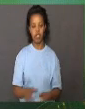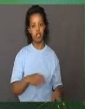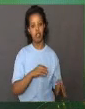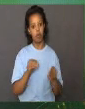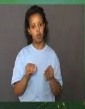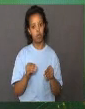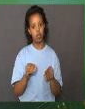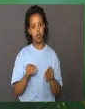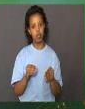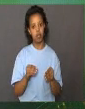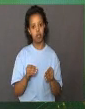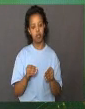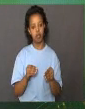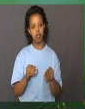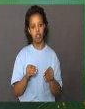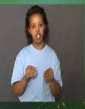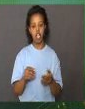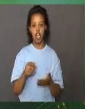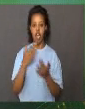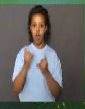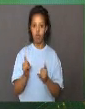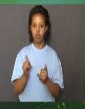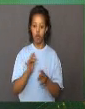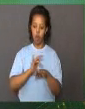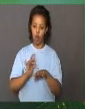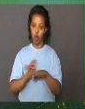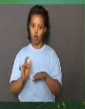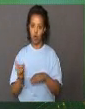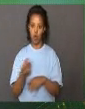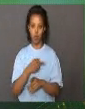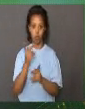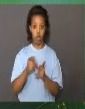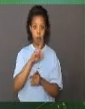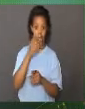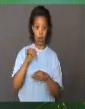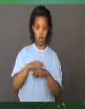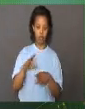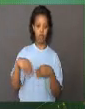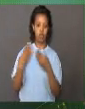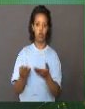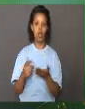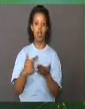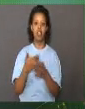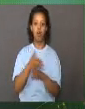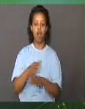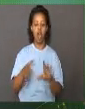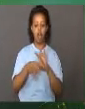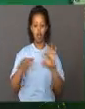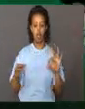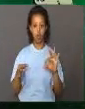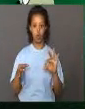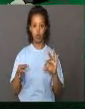Students, fill in the blanks with the appropriate term to complete the sentences.